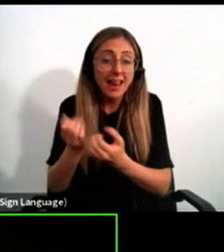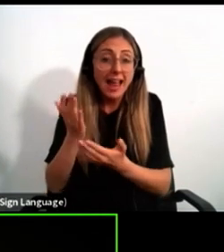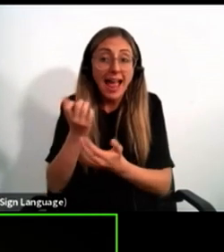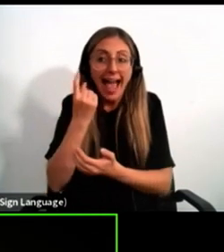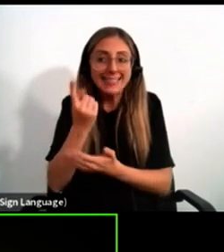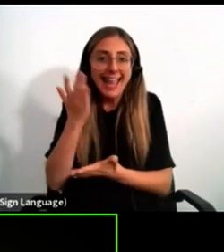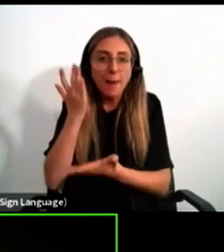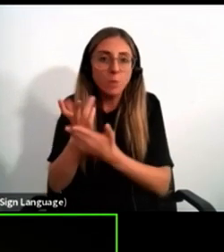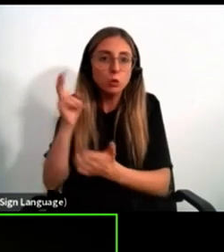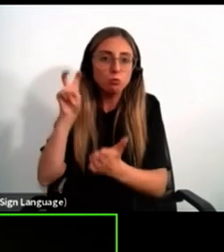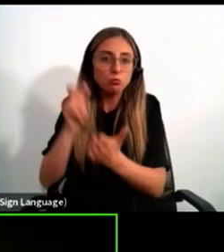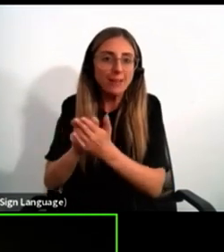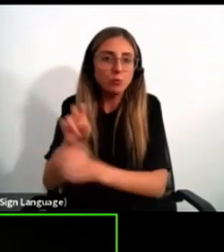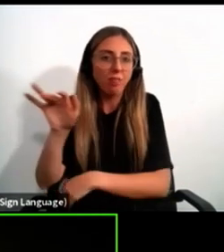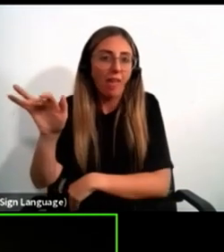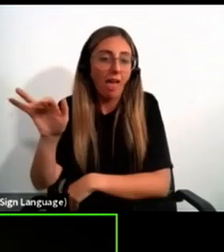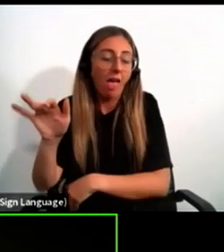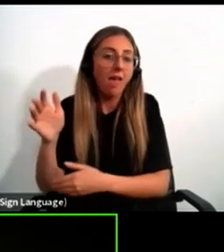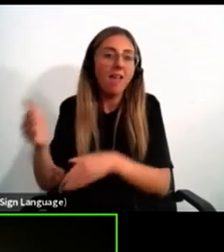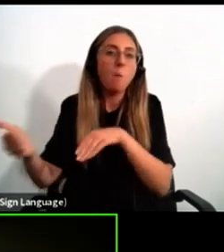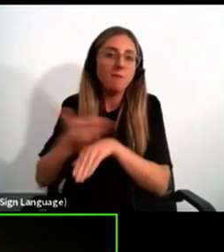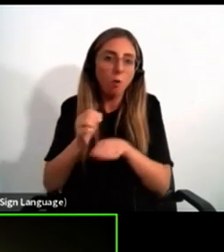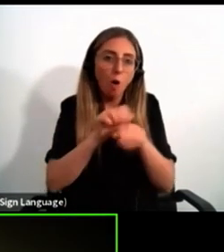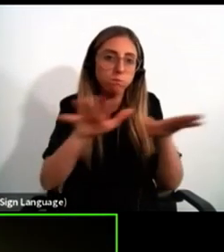registered there. So we can try and probe there.